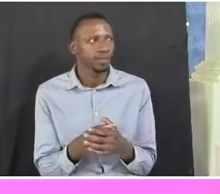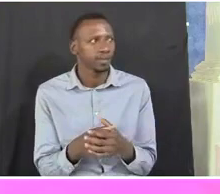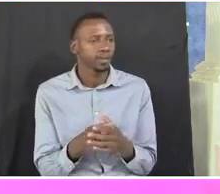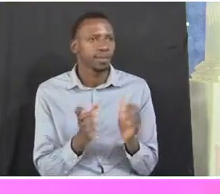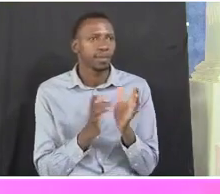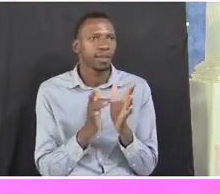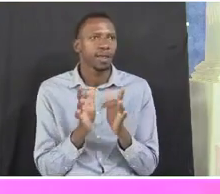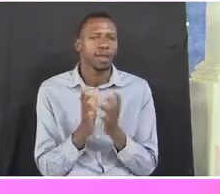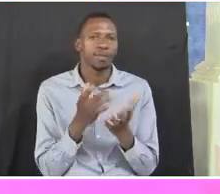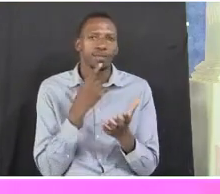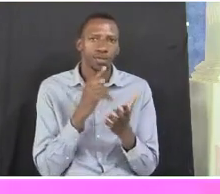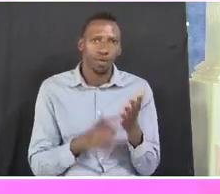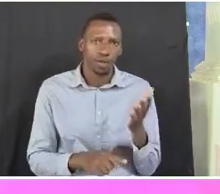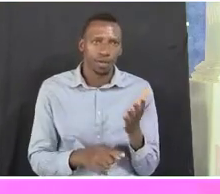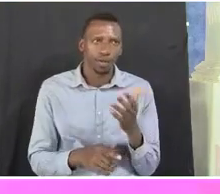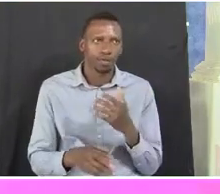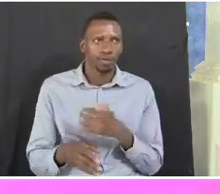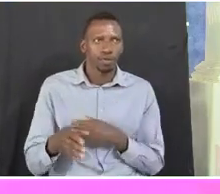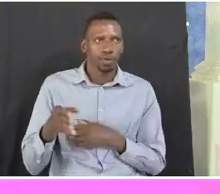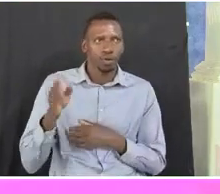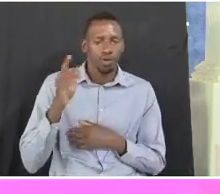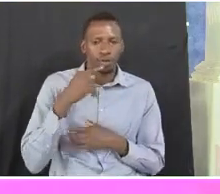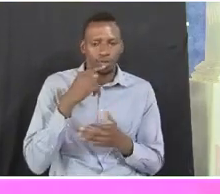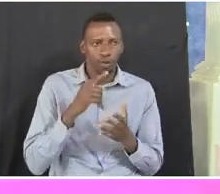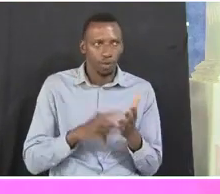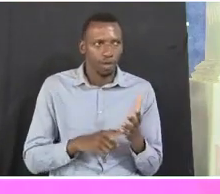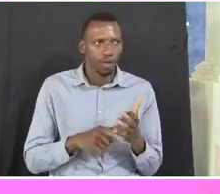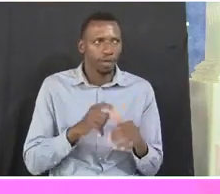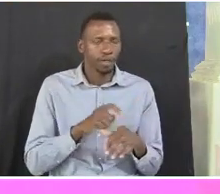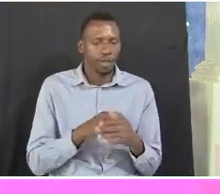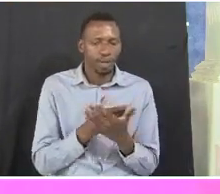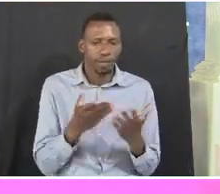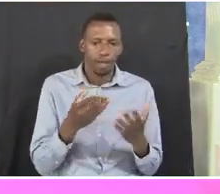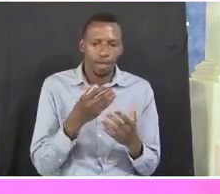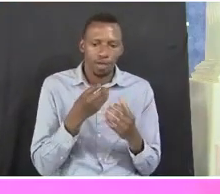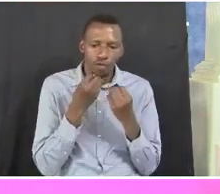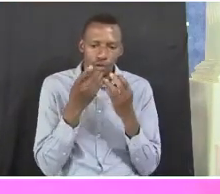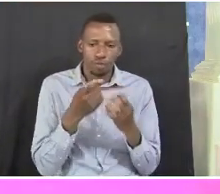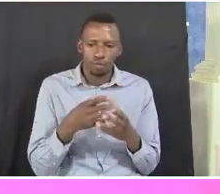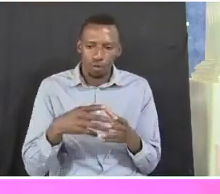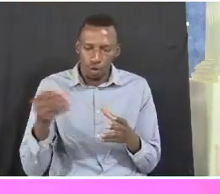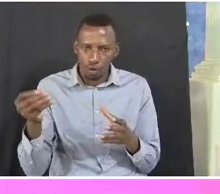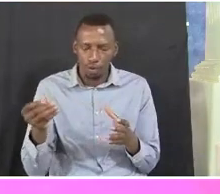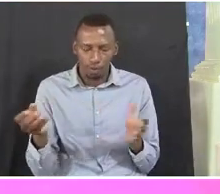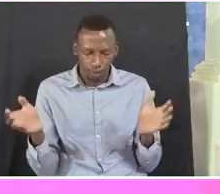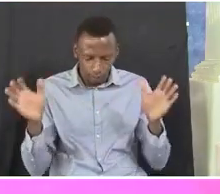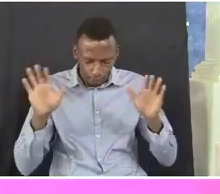The Bible is saying, God is saying, when they shall tell you, go and bow down